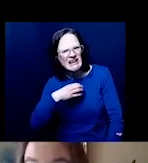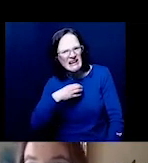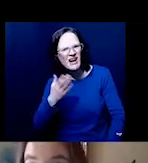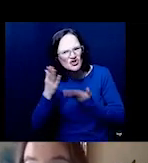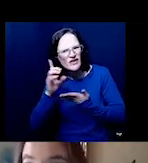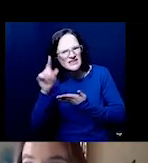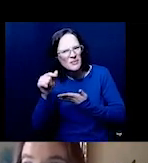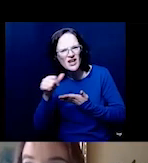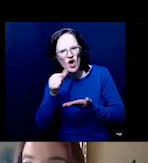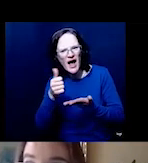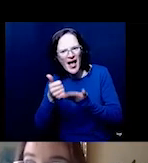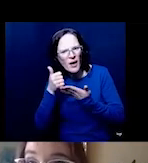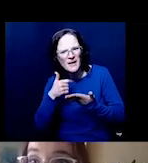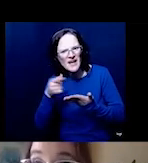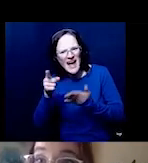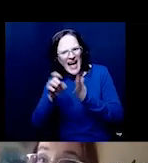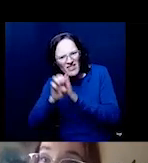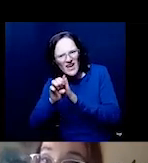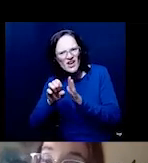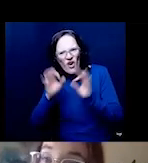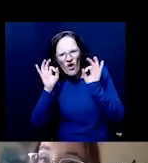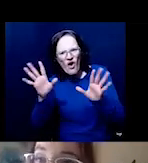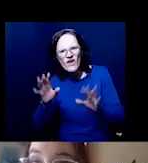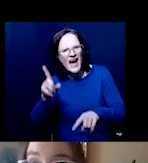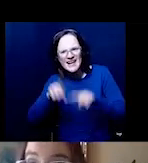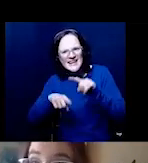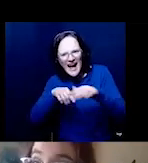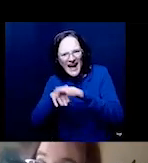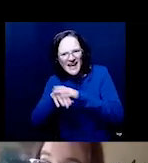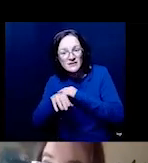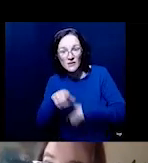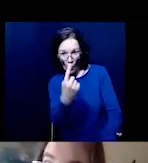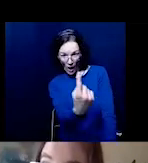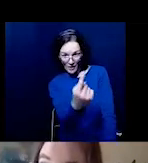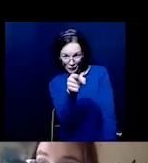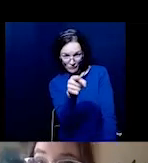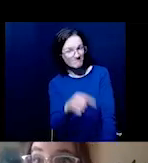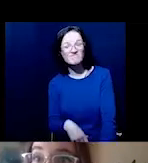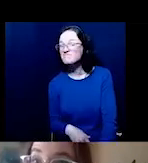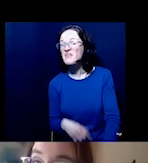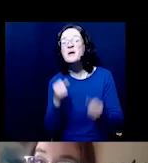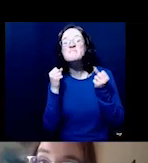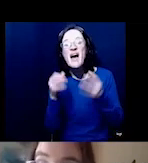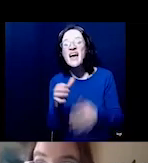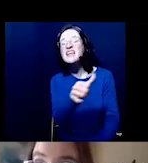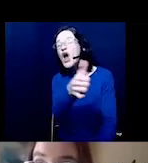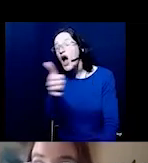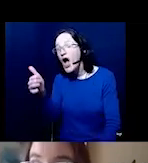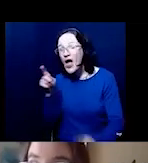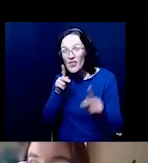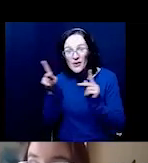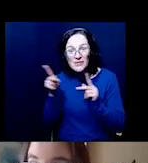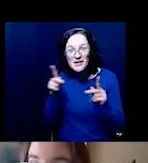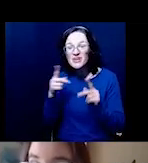these elevators. I can't have access to the elevators, and so many able-bodied students are using them, and you're not the only